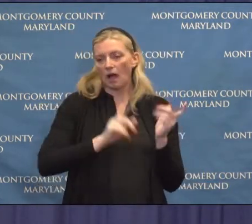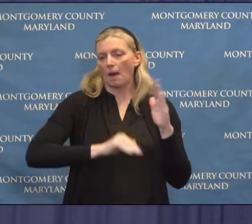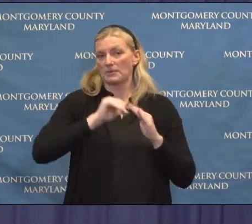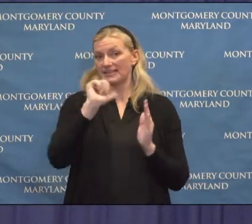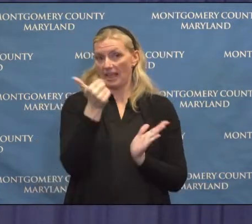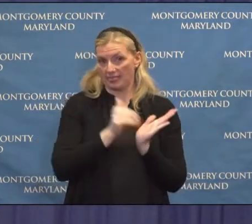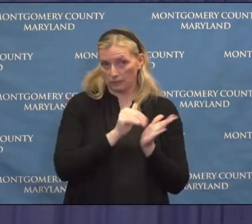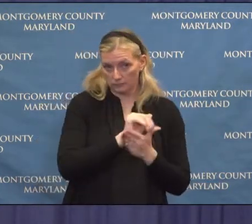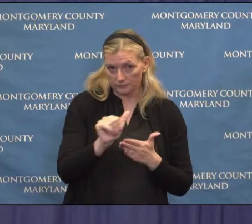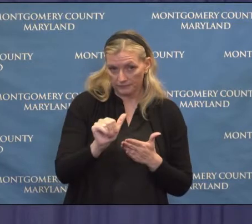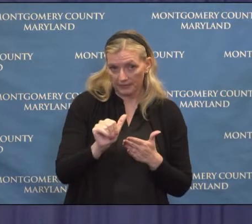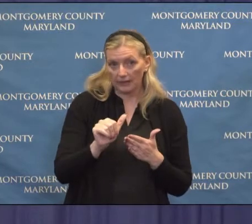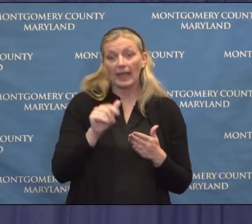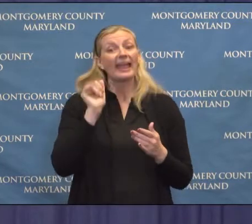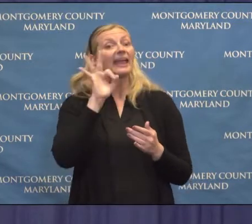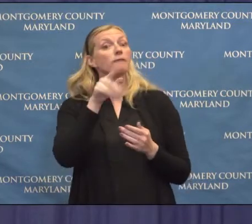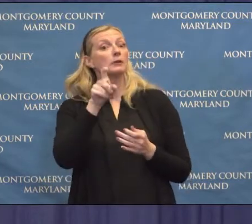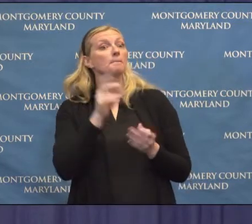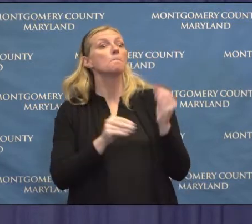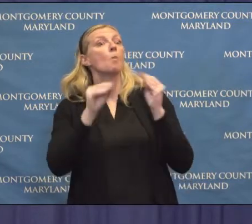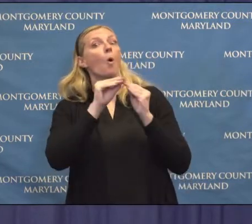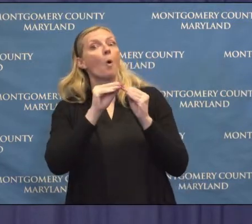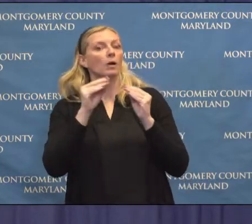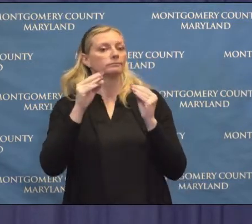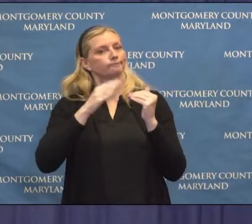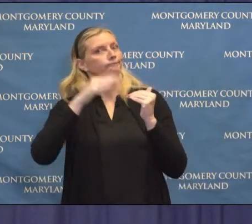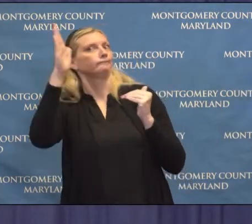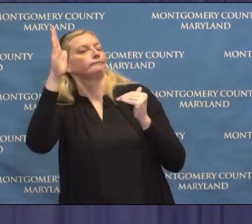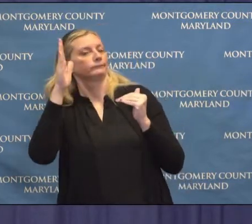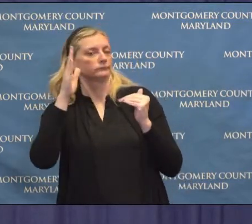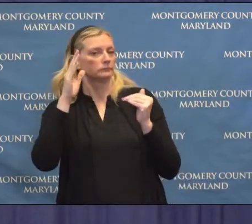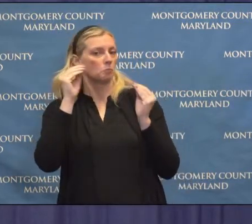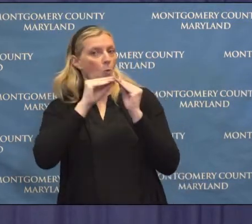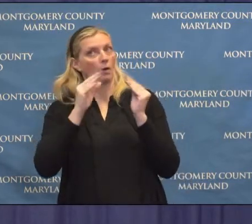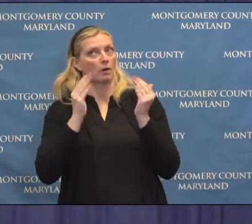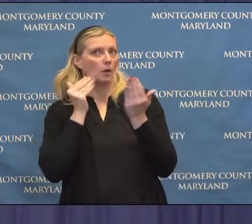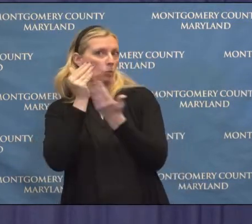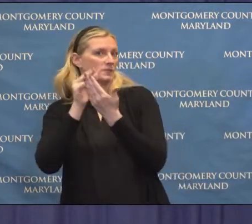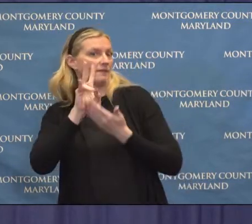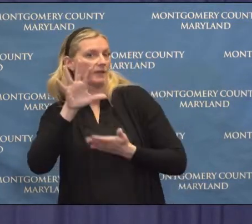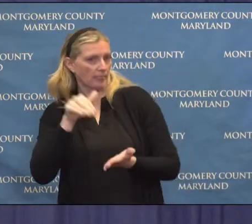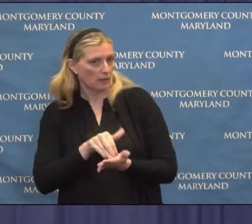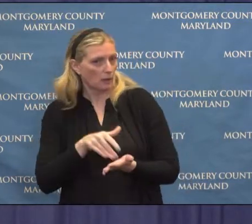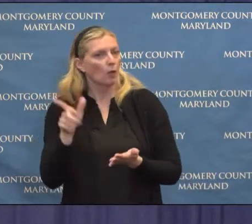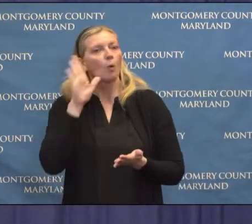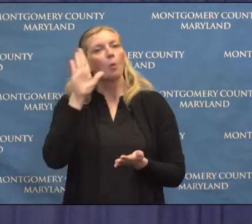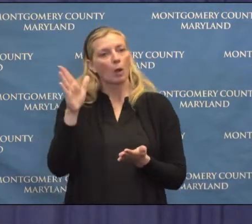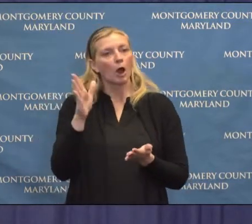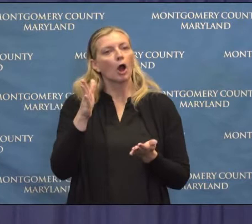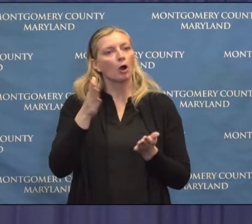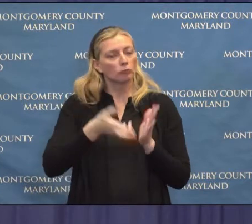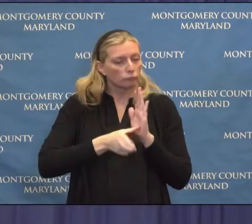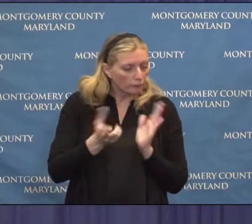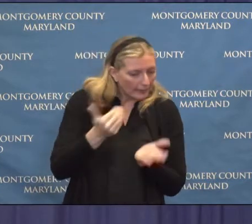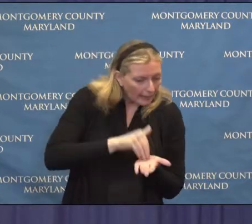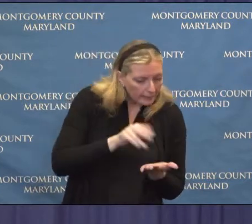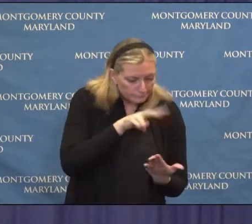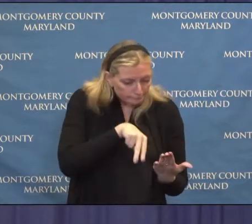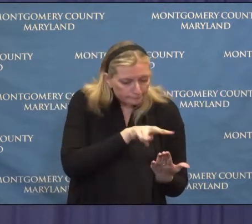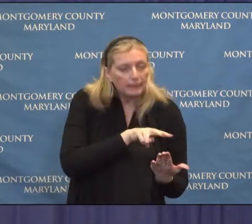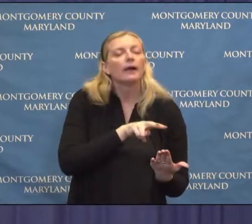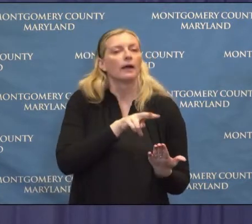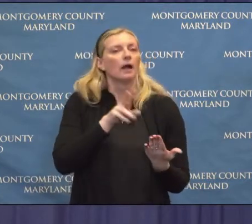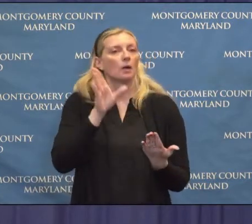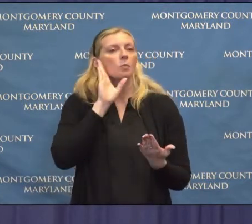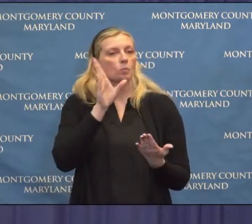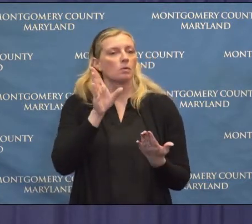above $75,000, we're also reviewing them, and they will be getting additional money as soon as their reviews are complete.